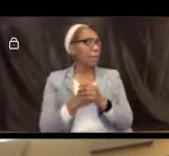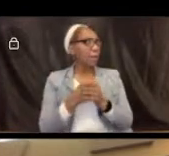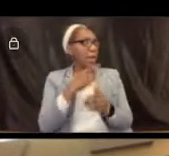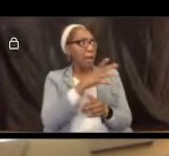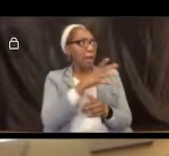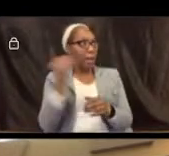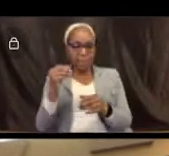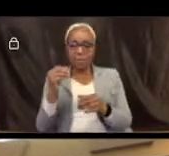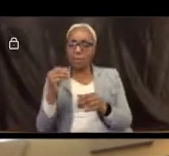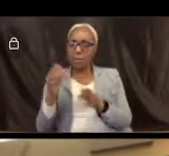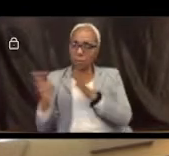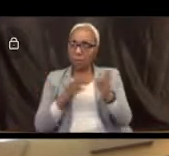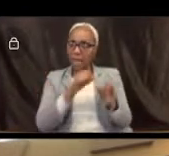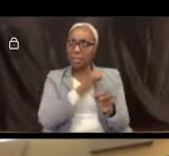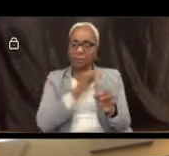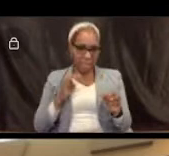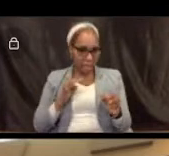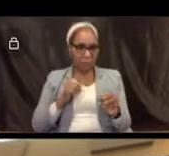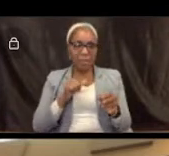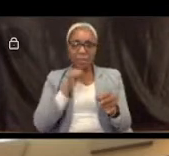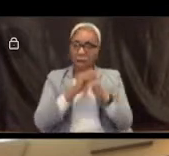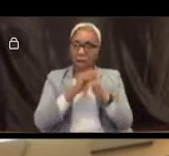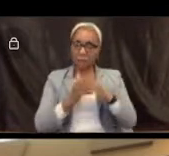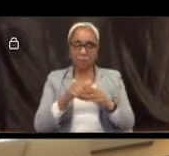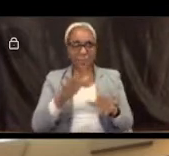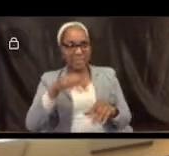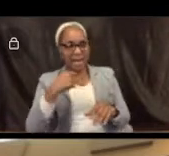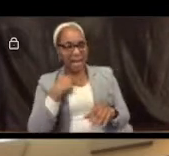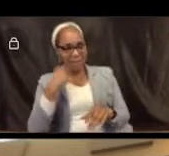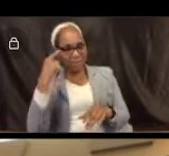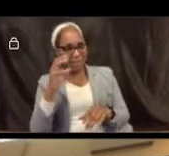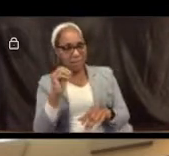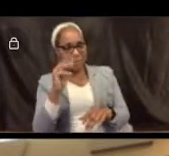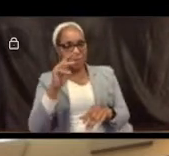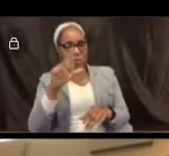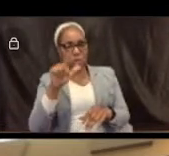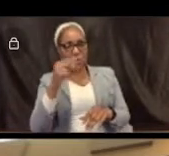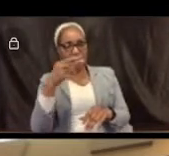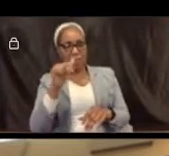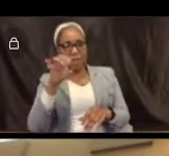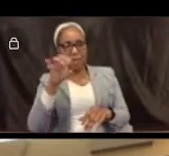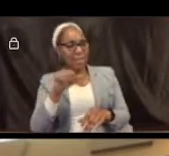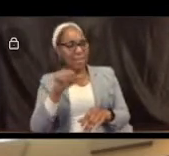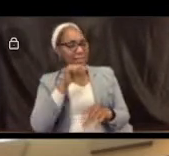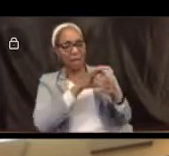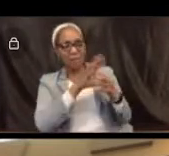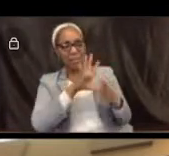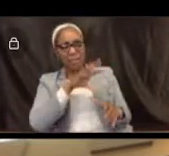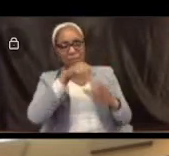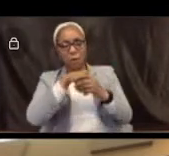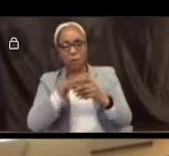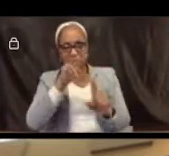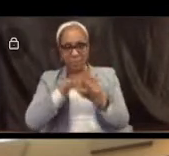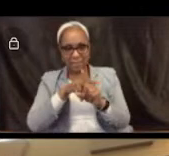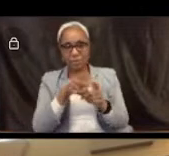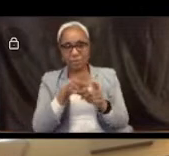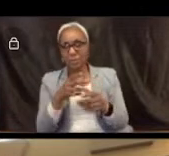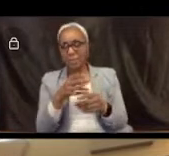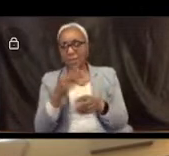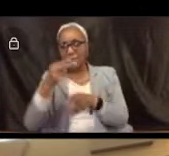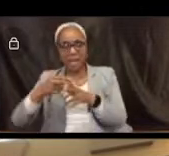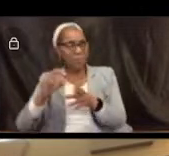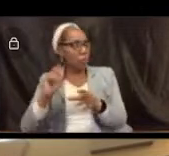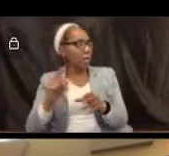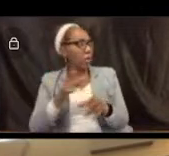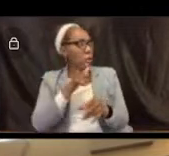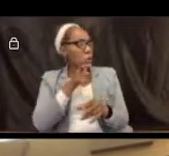very uncomfortable. I think that, Mr. Leahy, I think that this has nothing to do with an application, a person's name. Who's talking?